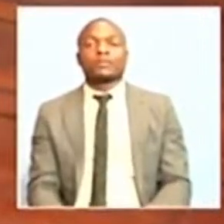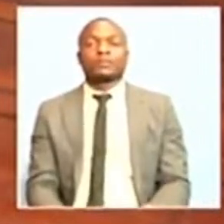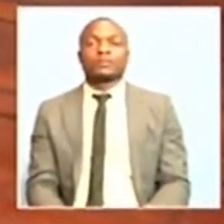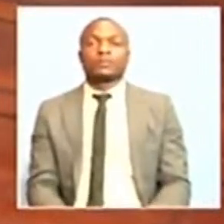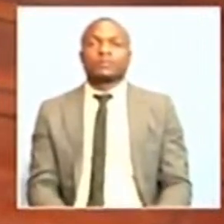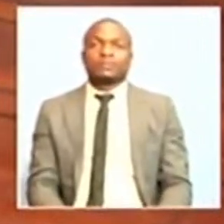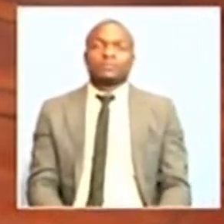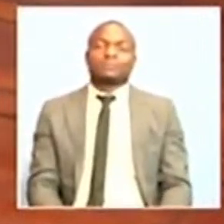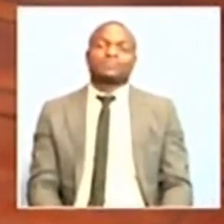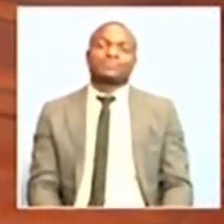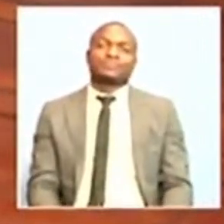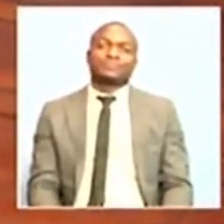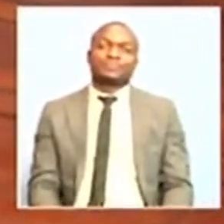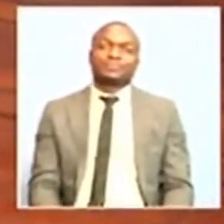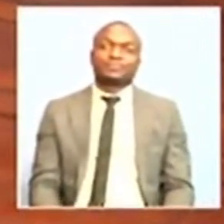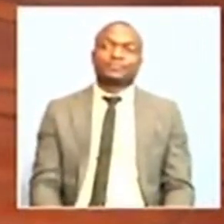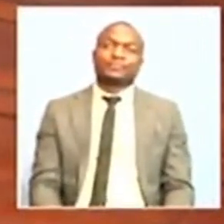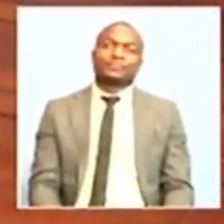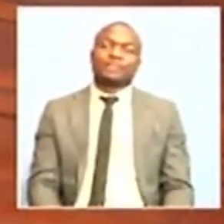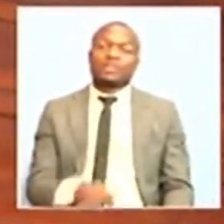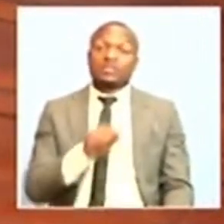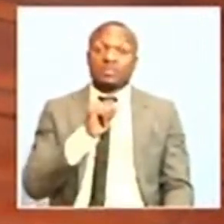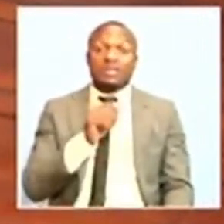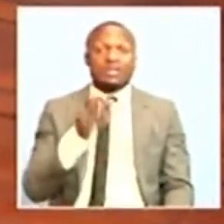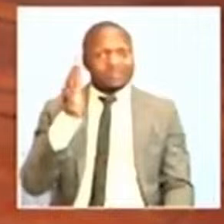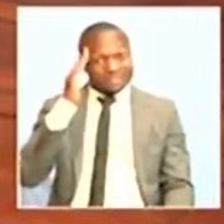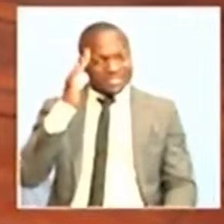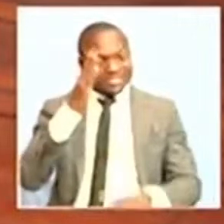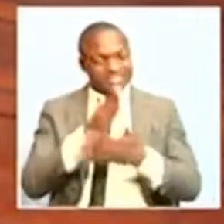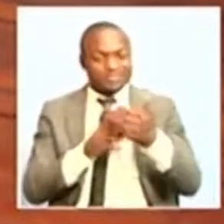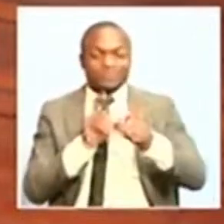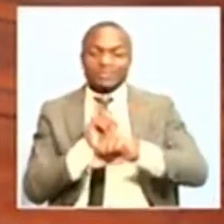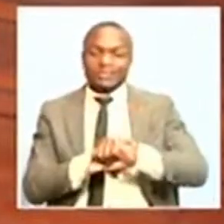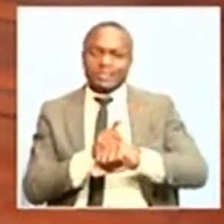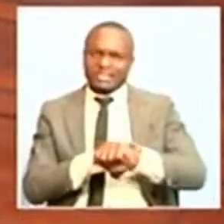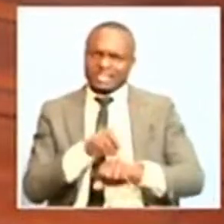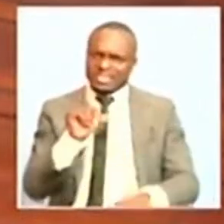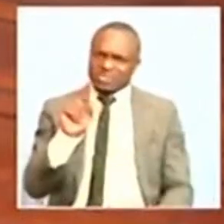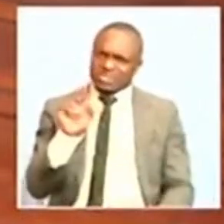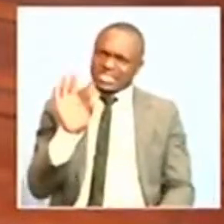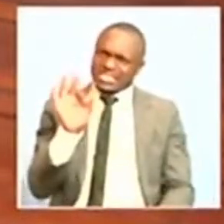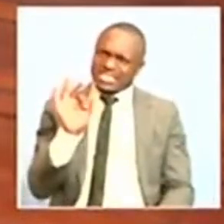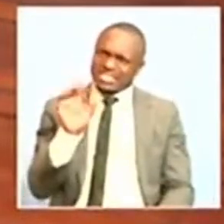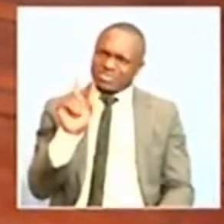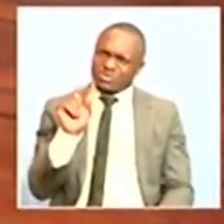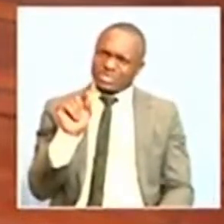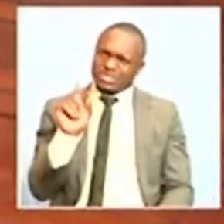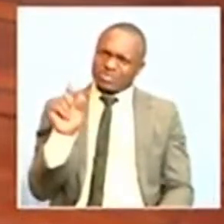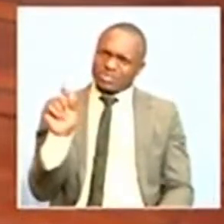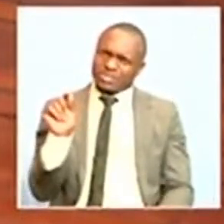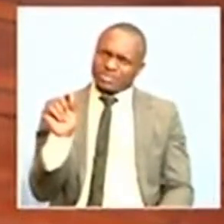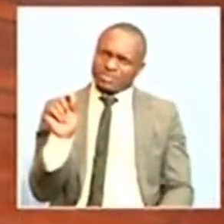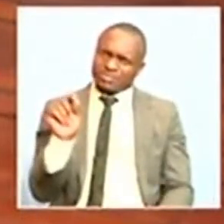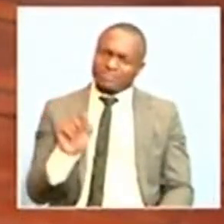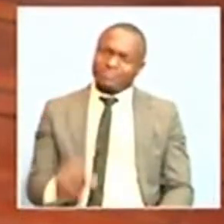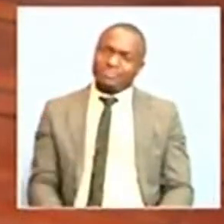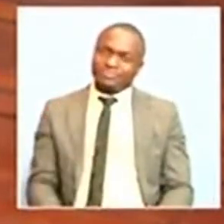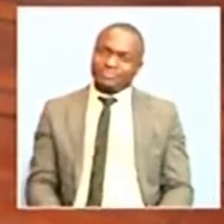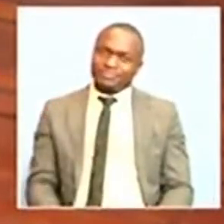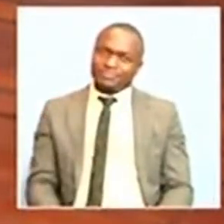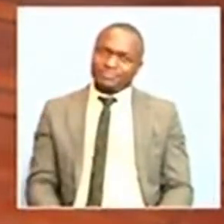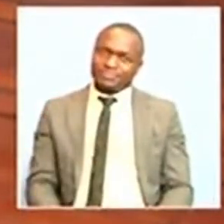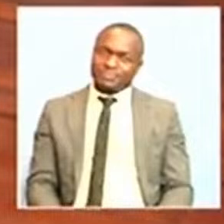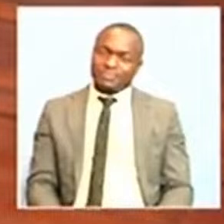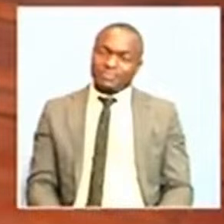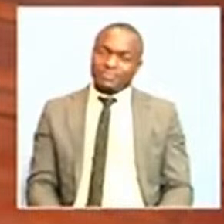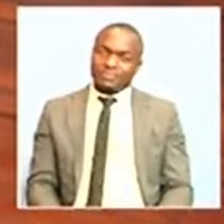Yeah, so... I don't, at some point, is it 2019, 2020, we were